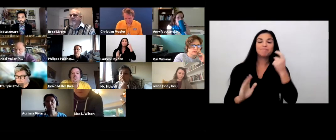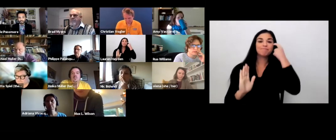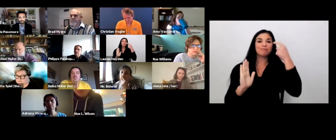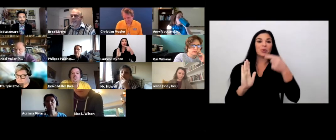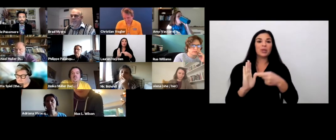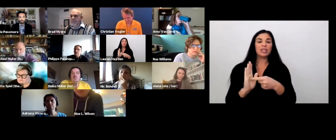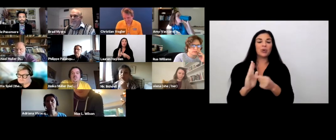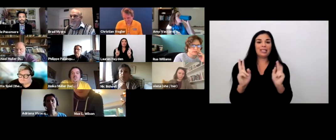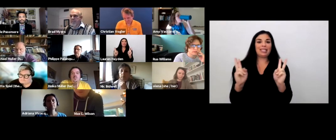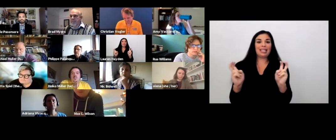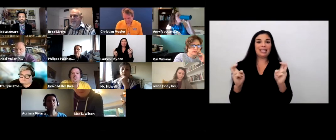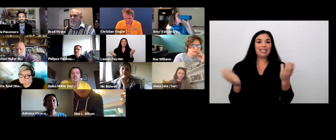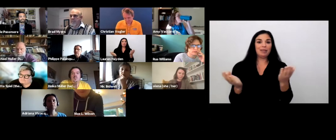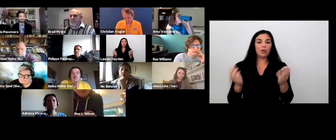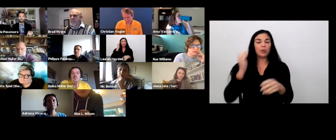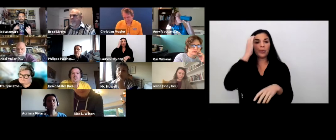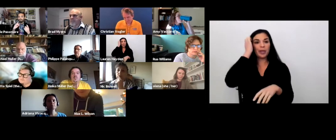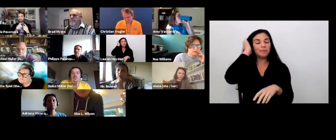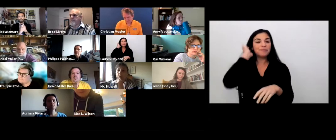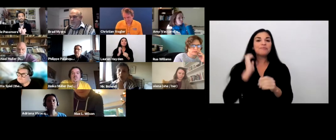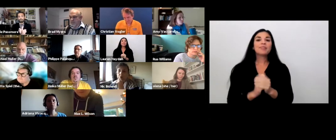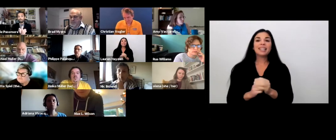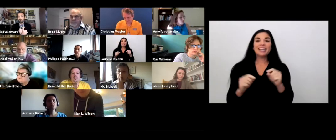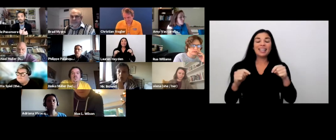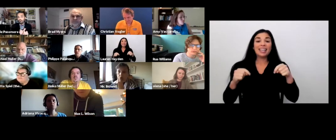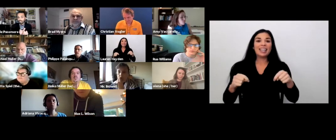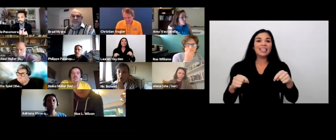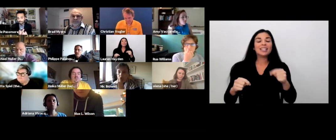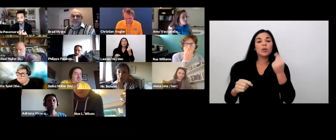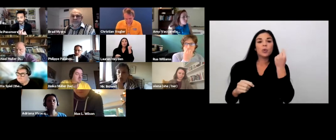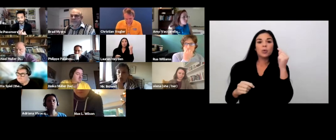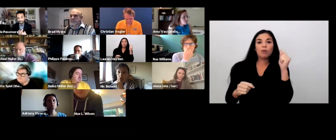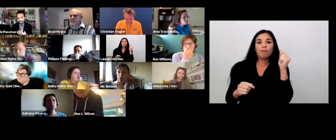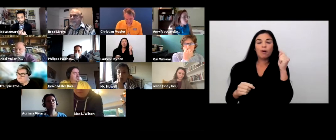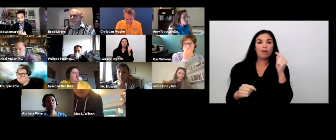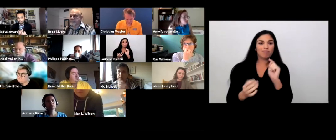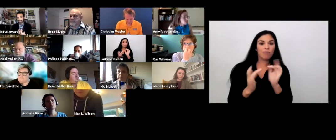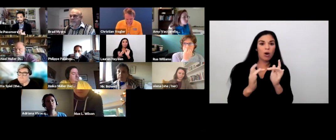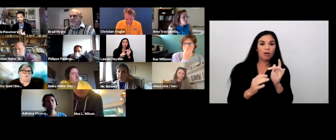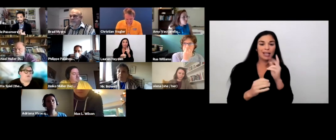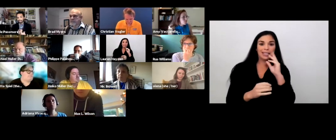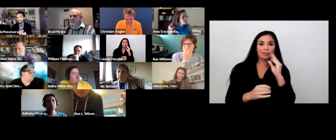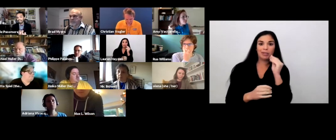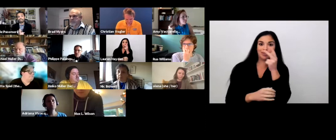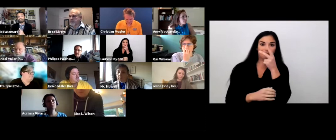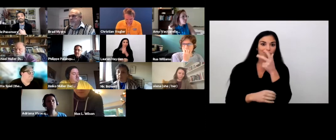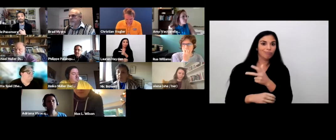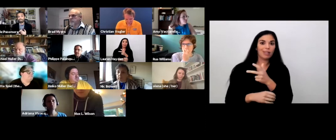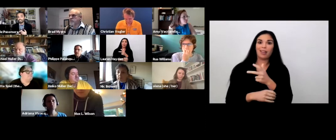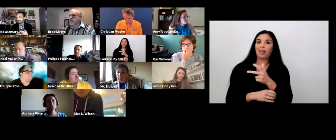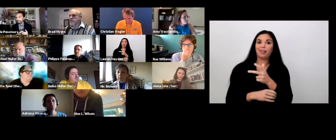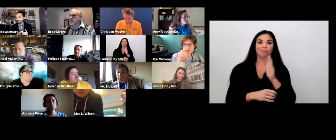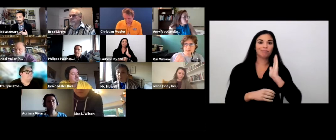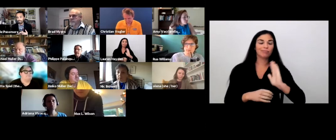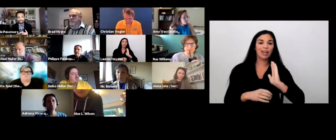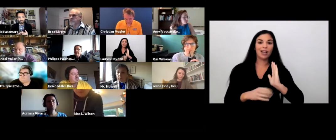data there was that this was due to poor online experiences with conferences in the past and a general